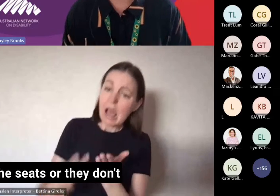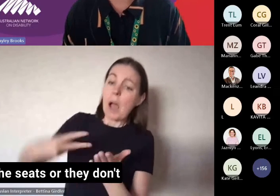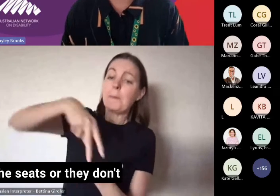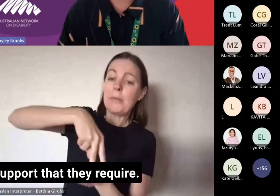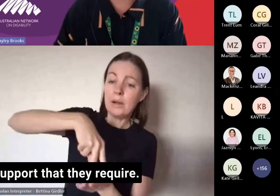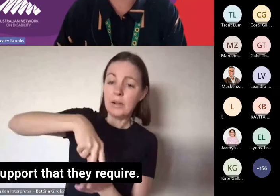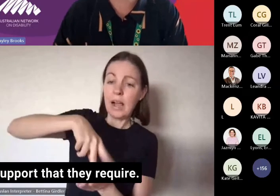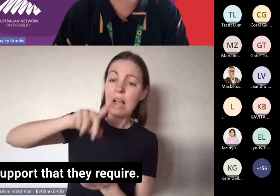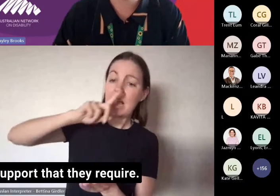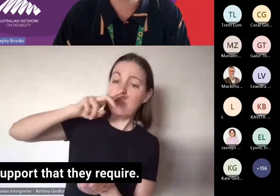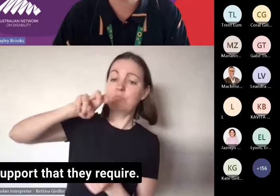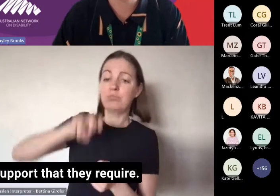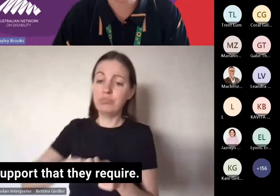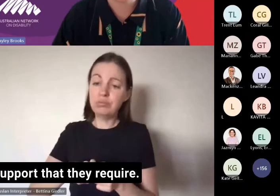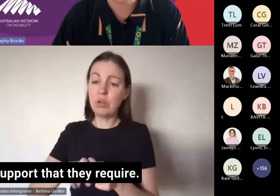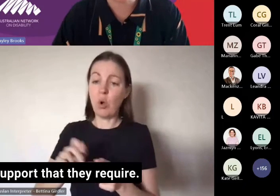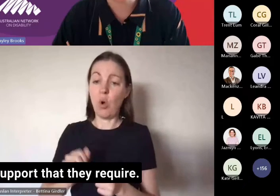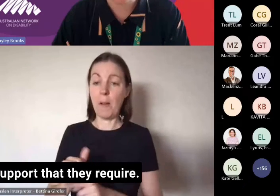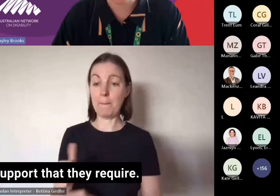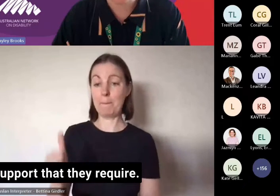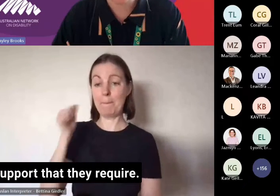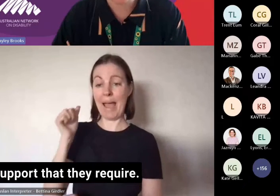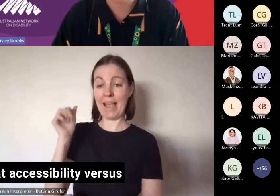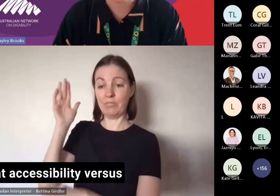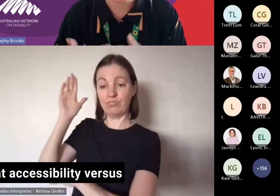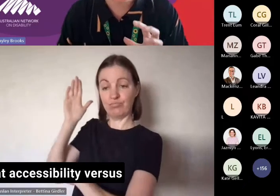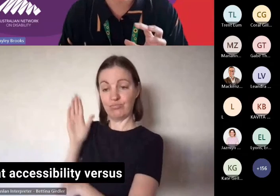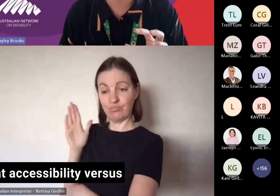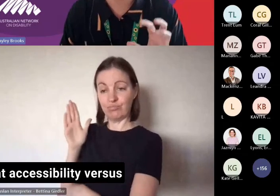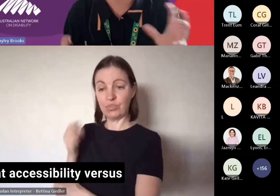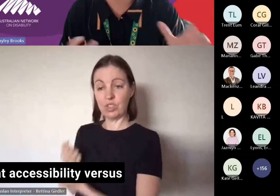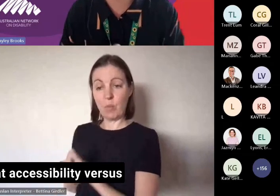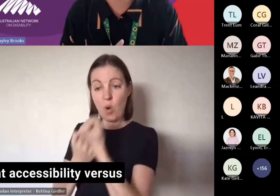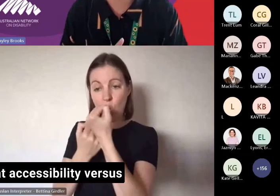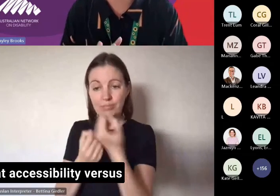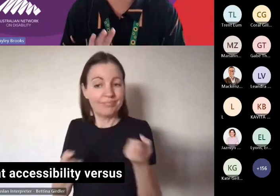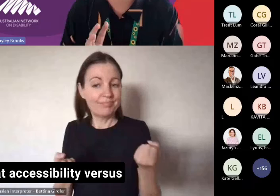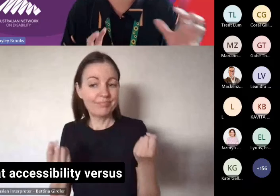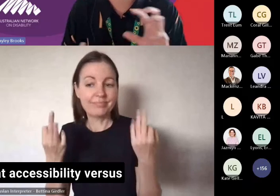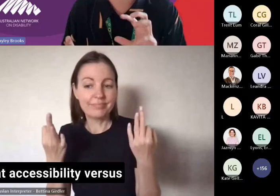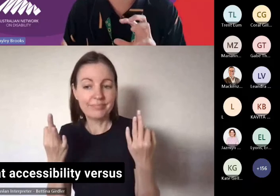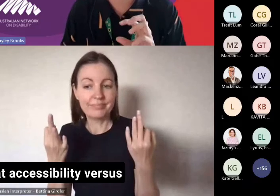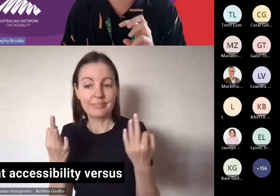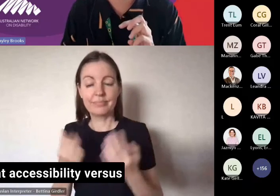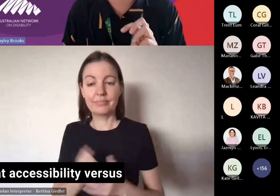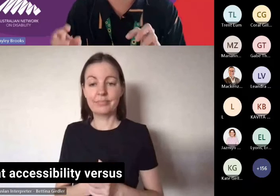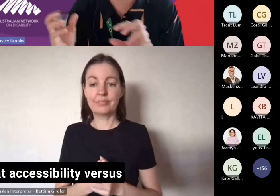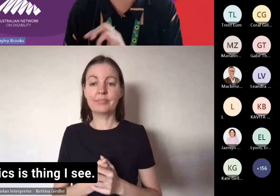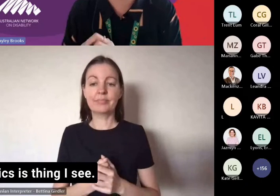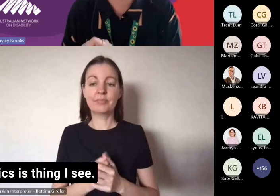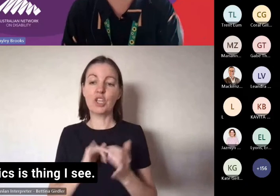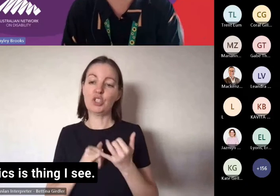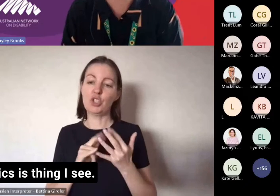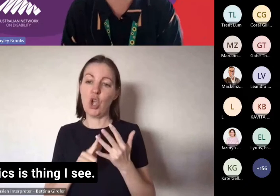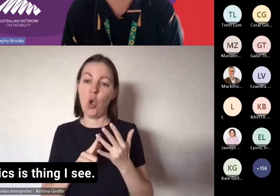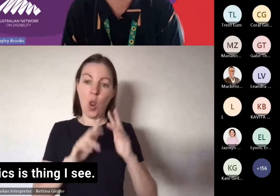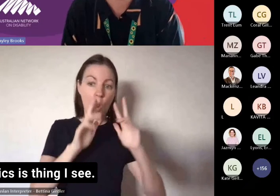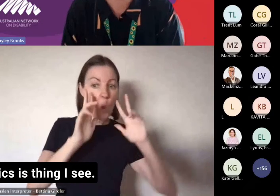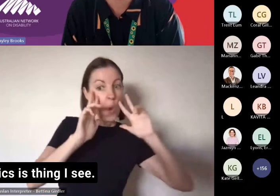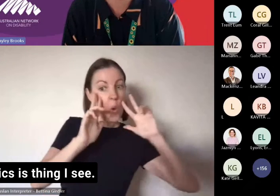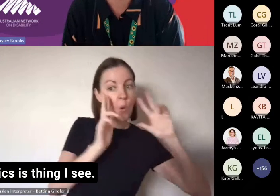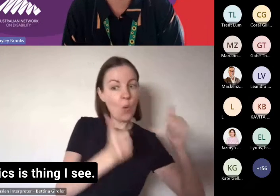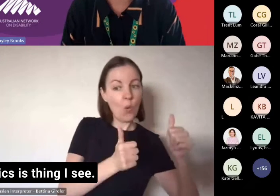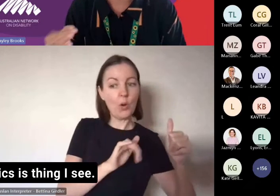or they don't have the back support that they require. So yeah, that accessibility versus aesthetics is